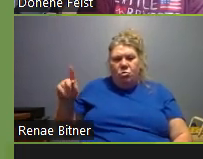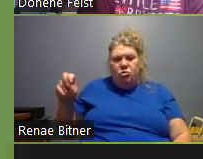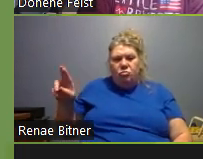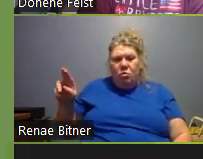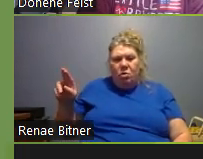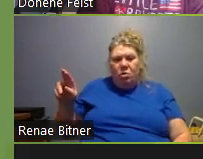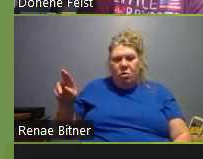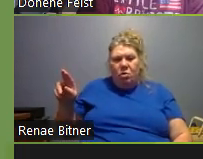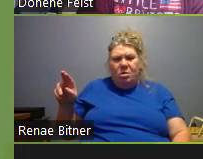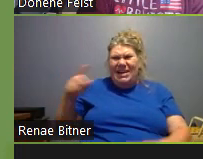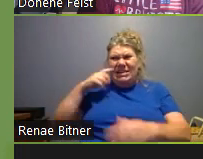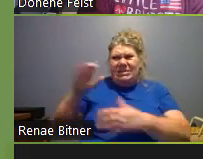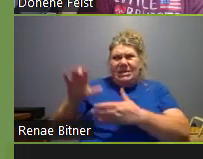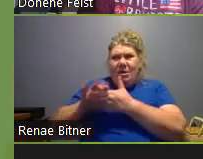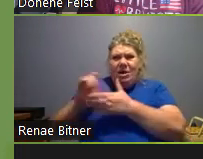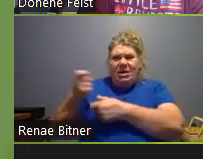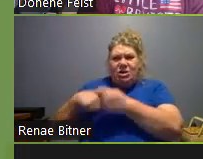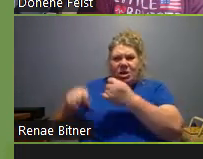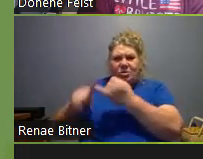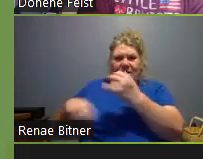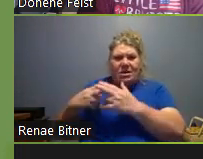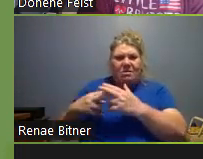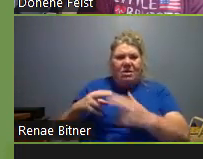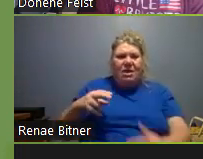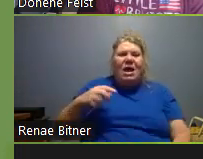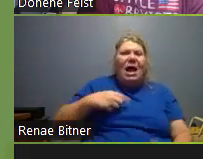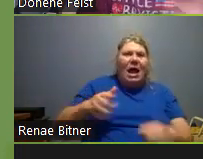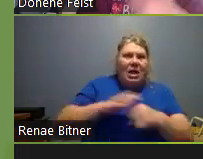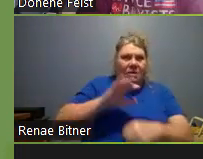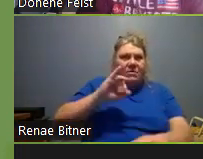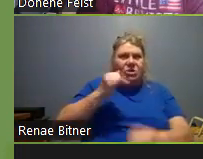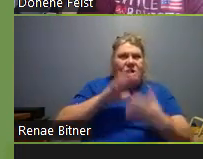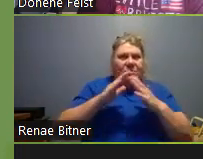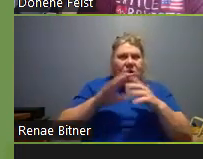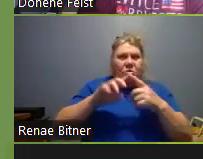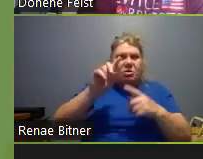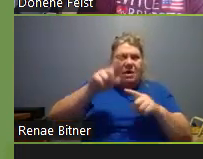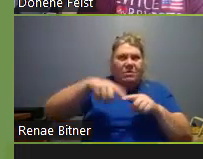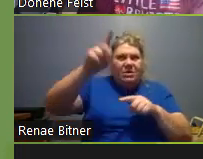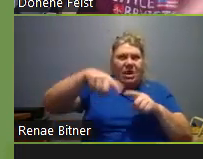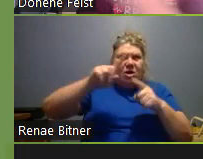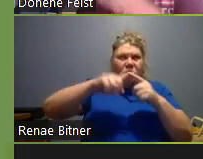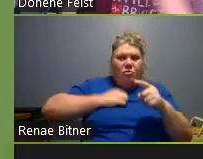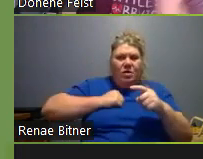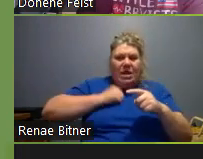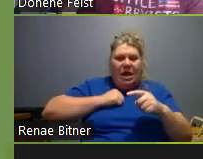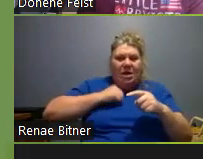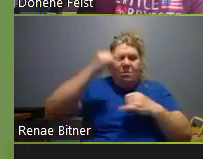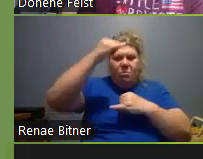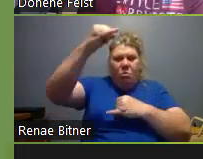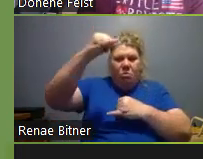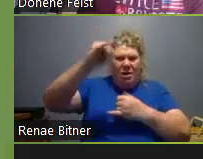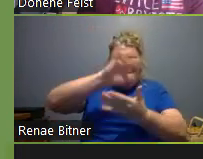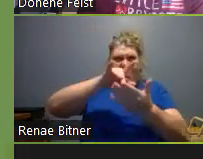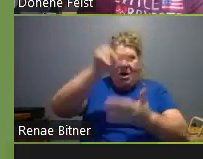I need to change that. And then in I covered Jamestown to Devil's Lake and up to the Canadian border, so that this middle